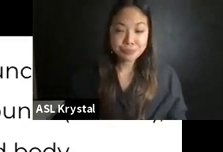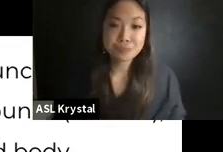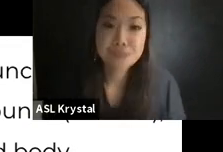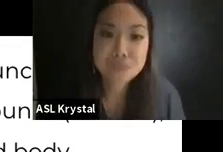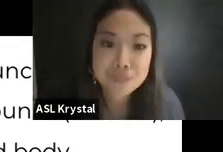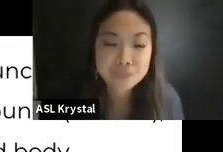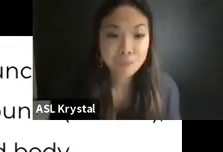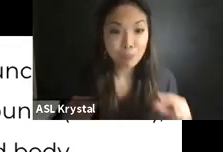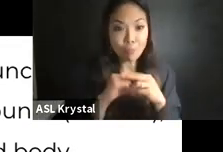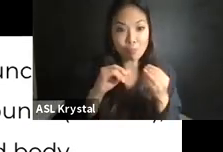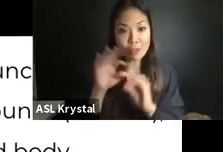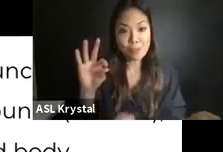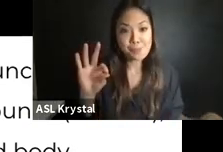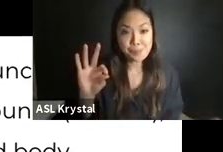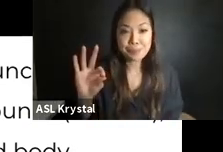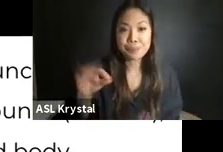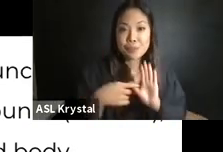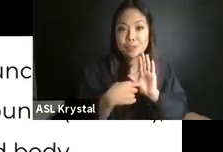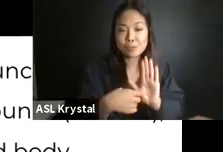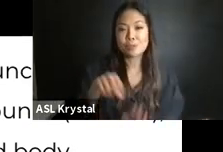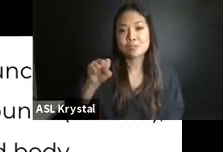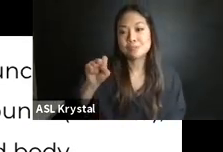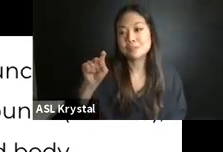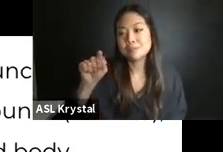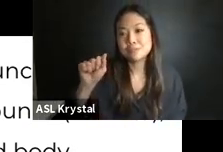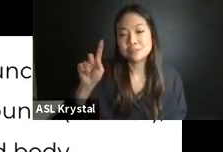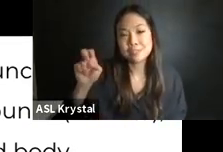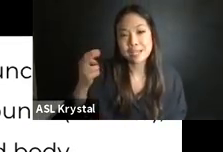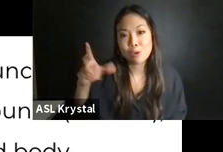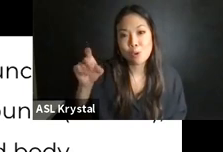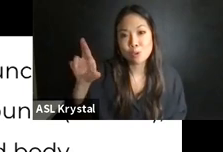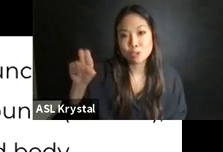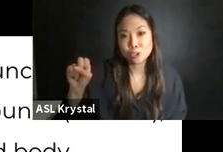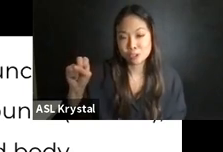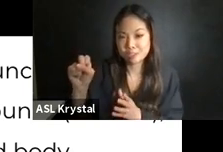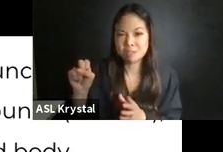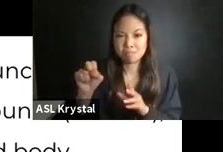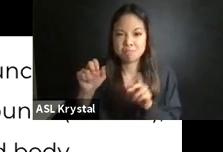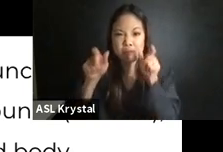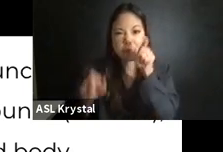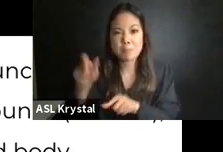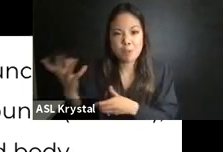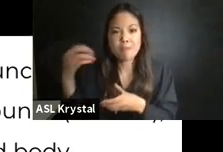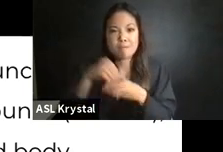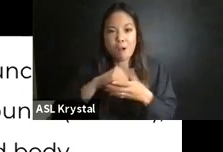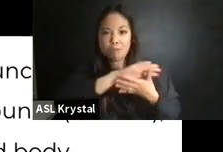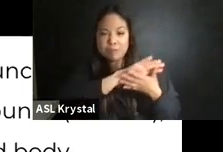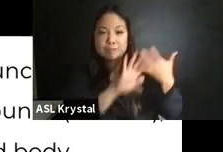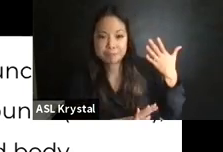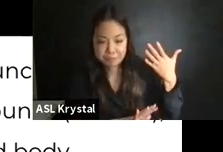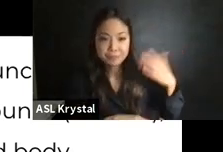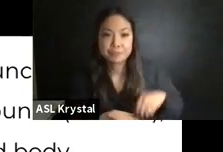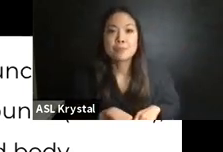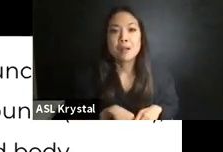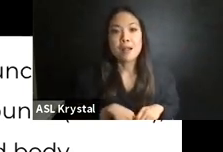slide 9 this slide reflects the stakeholders um that gave input and feedback into the uh the revised code of